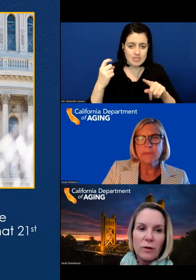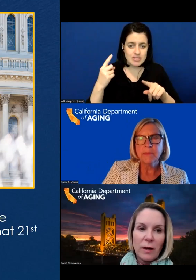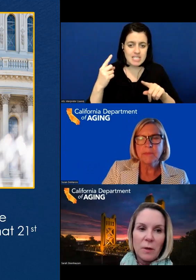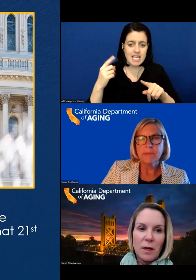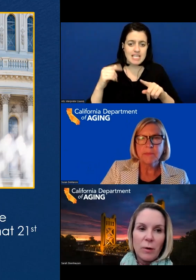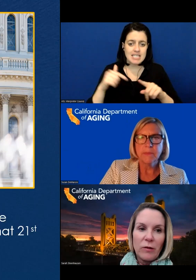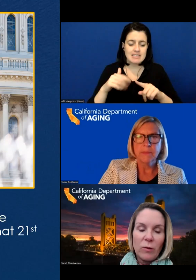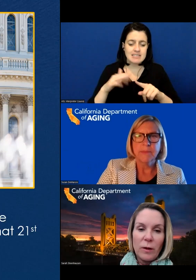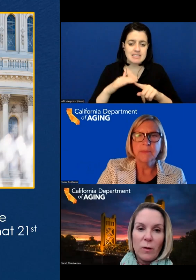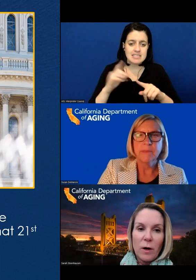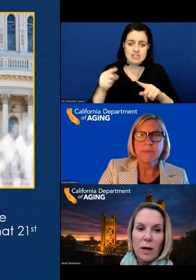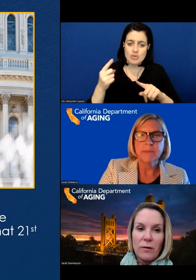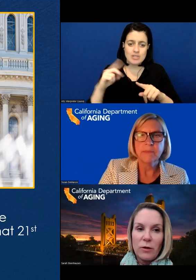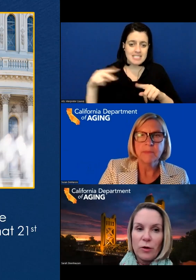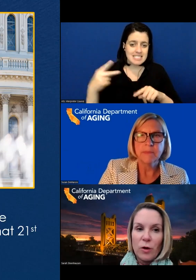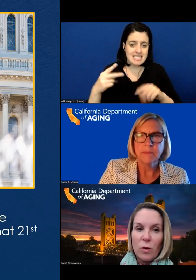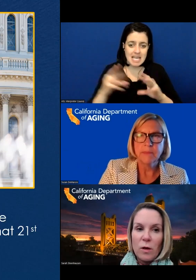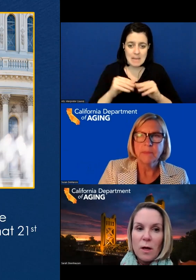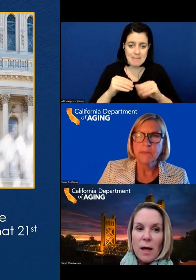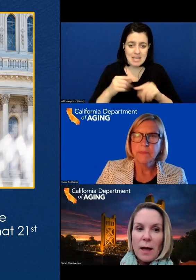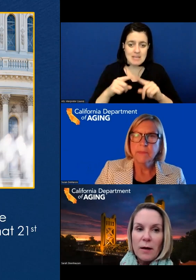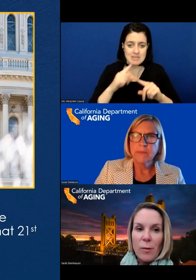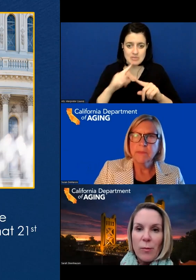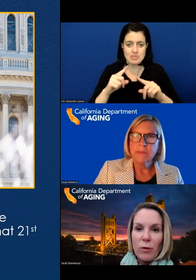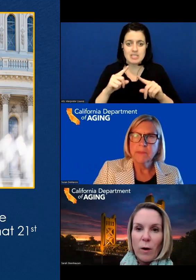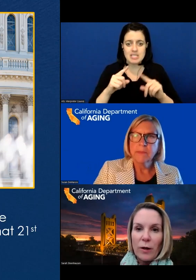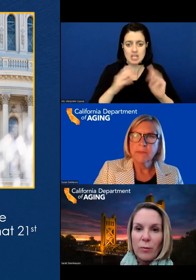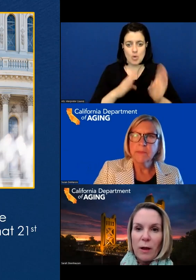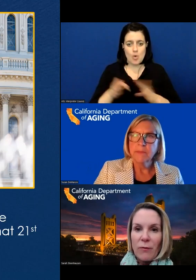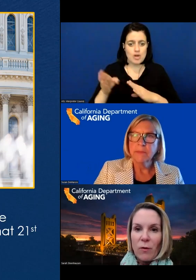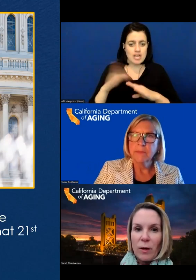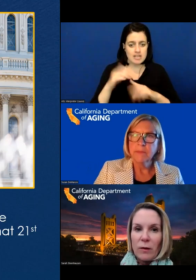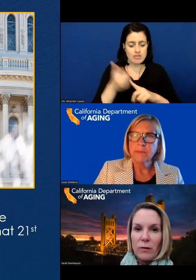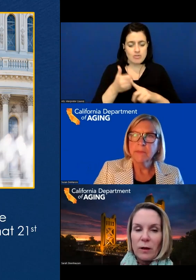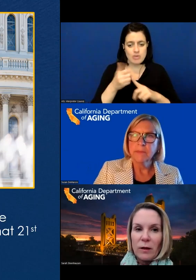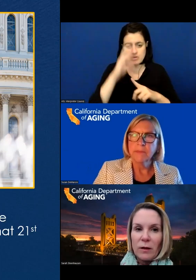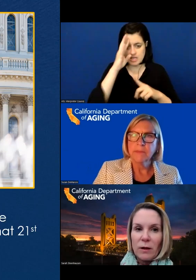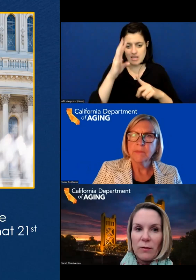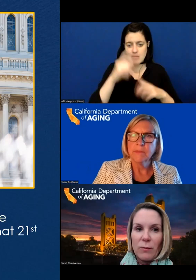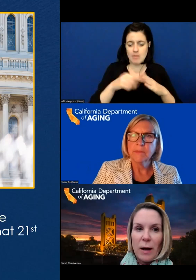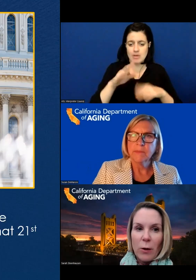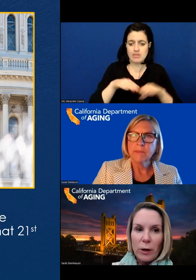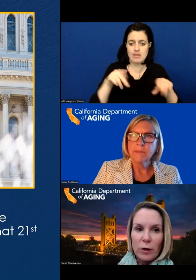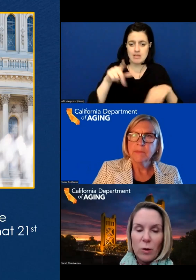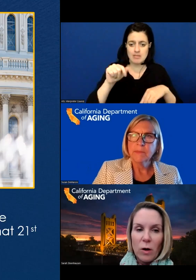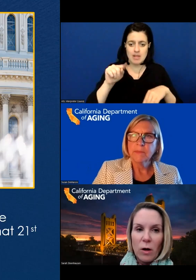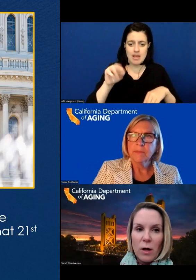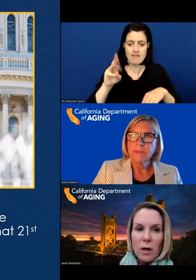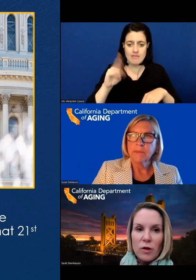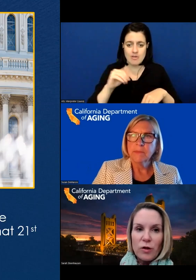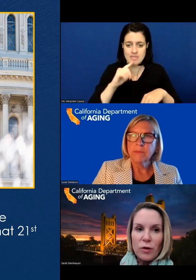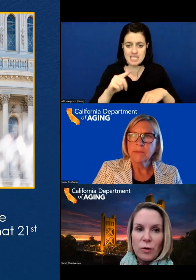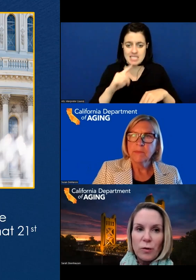is only your second meeting, but to really organize on your own and come up with what your platform is, and it kind of empowering you